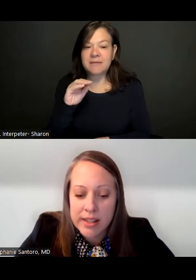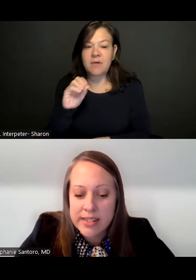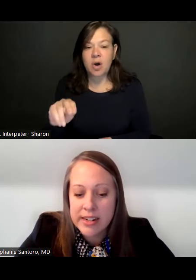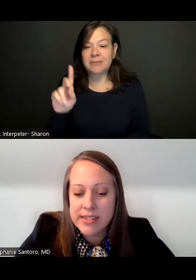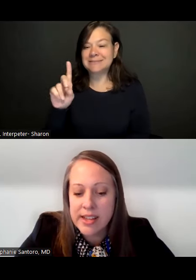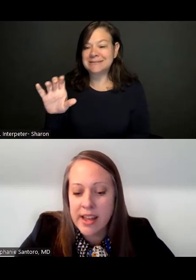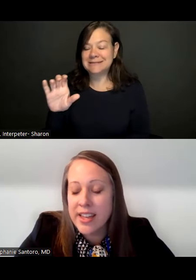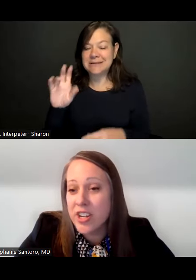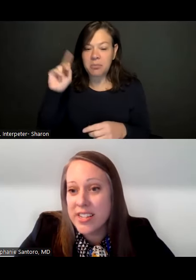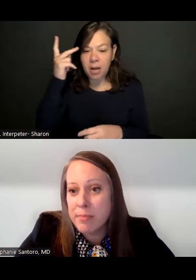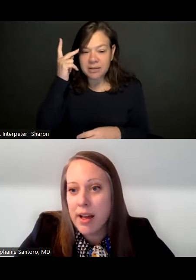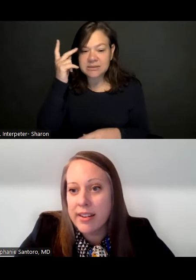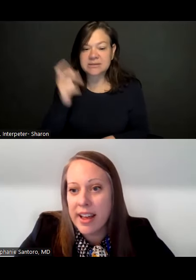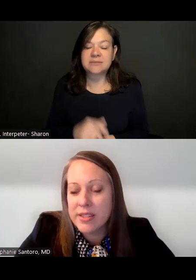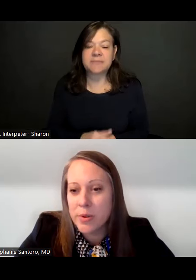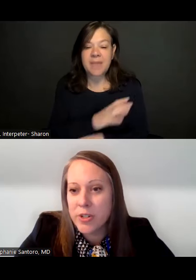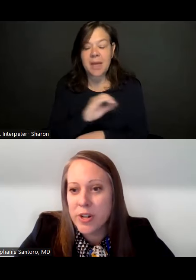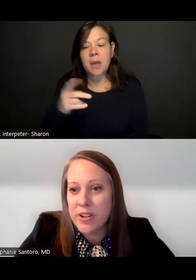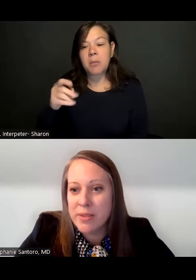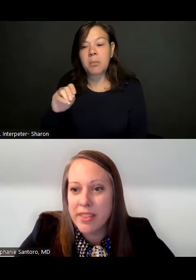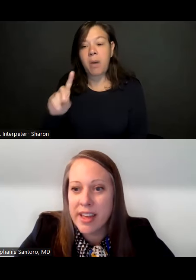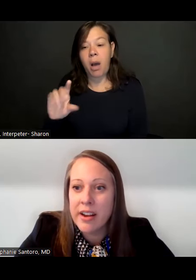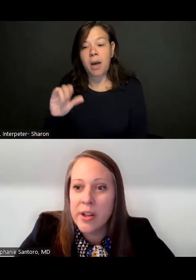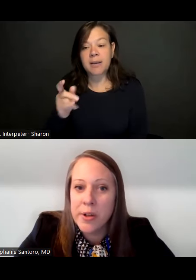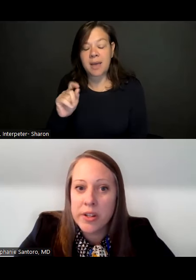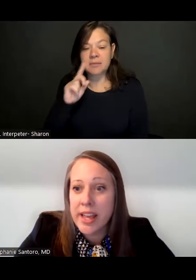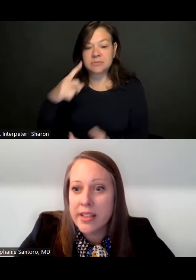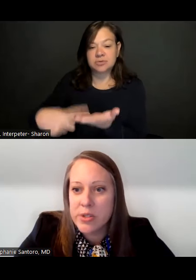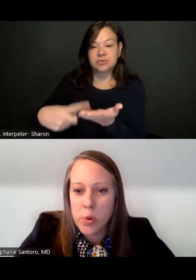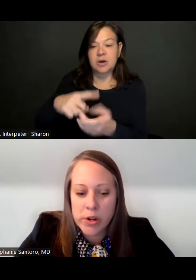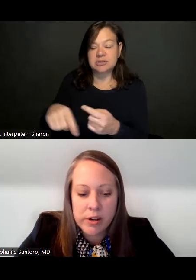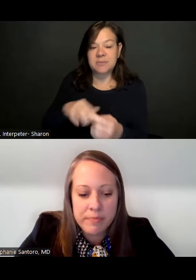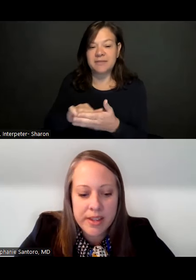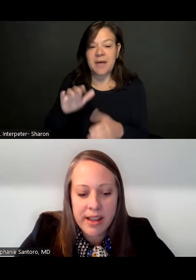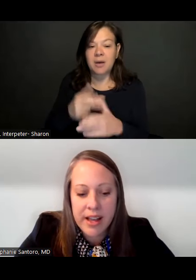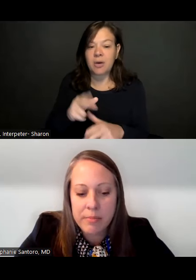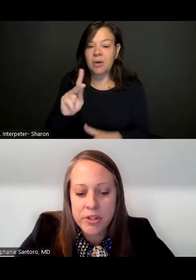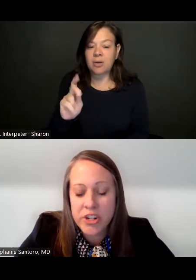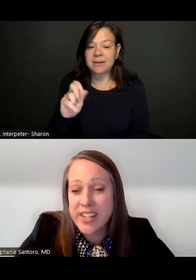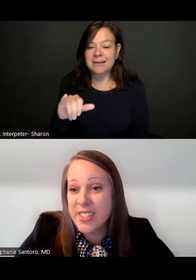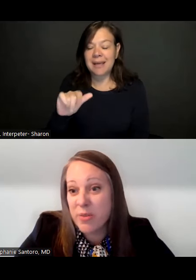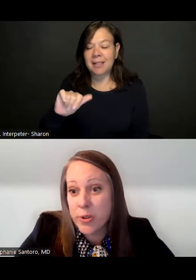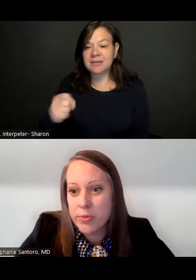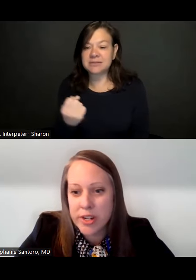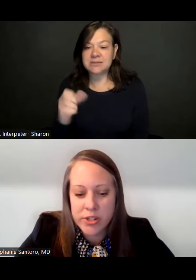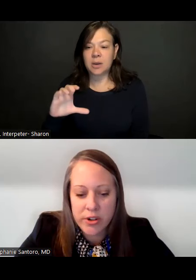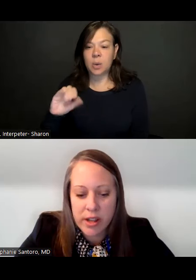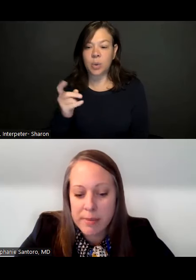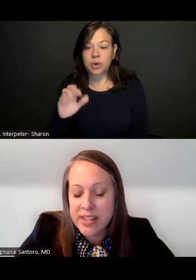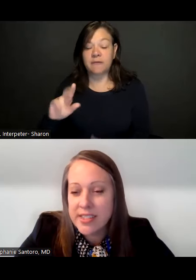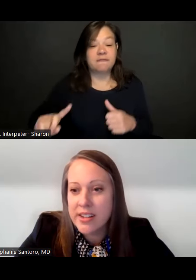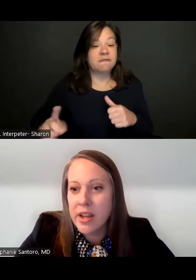DC politics. And she has a podcast where she talks about that called Kayla's Corner. She is the first